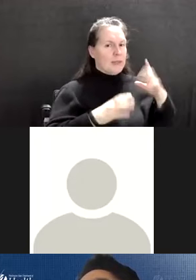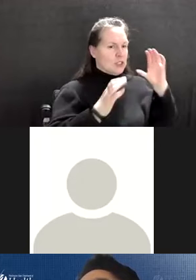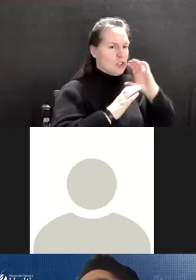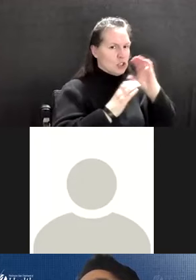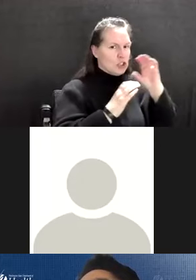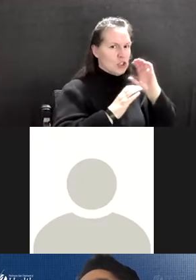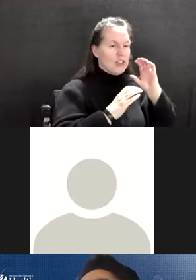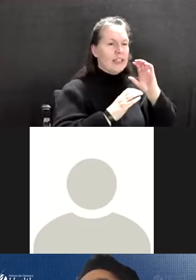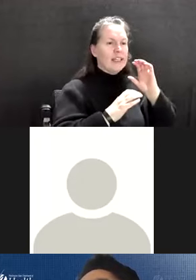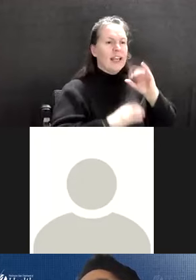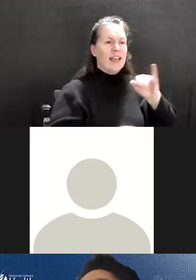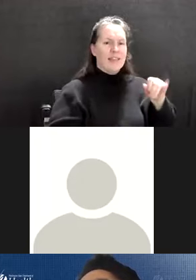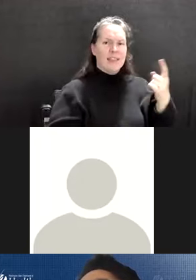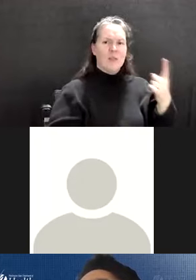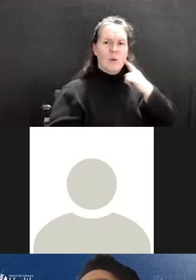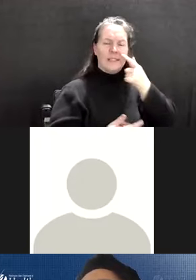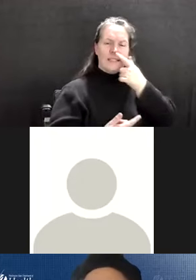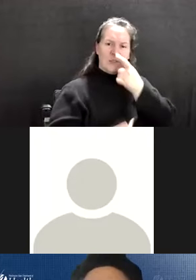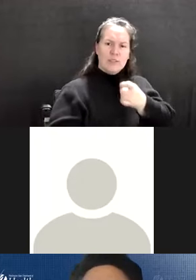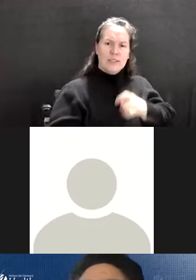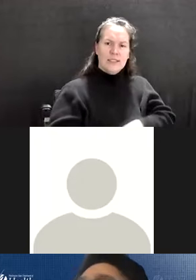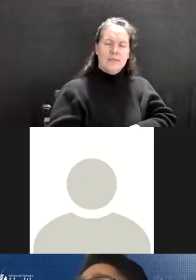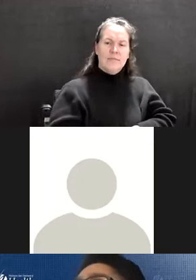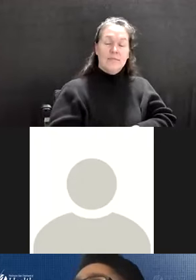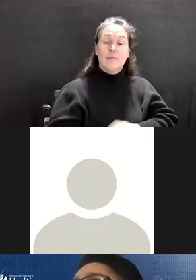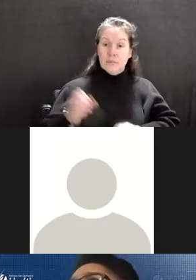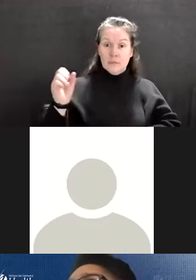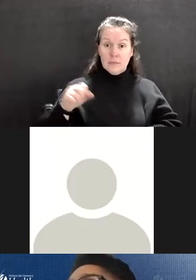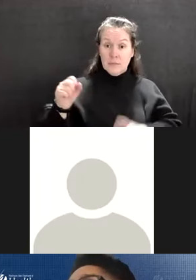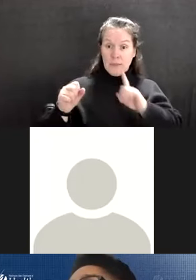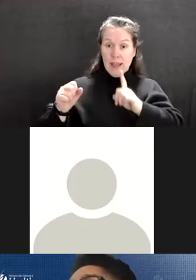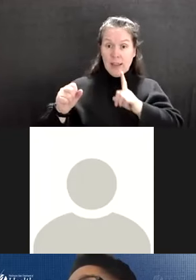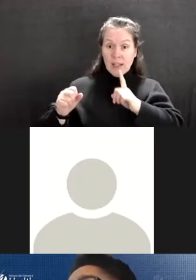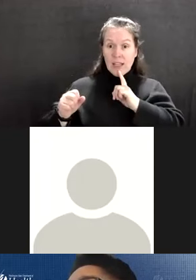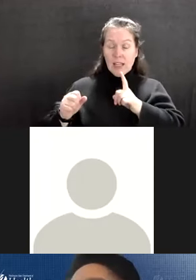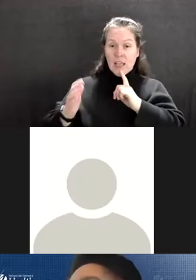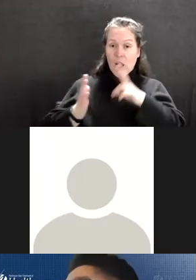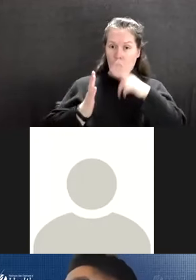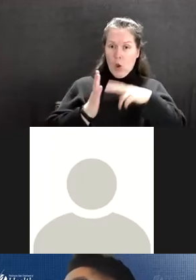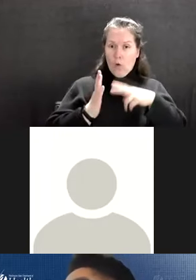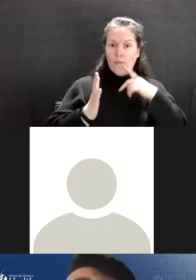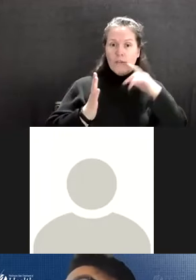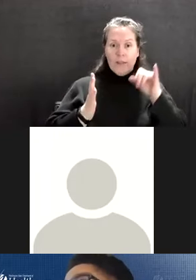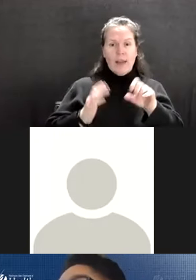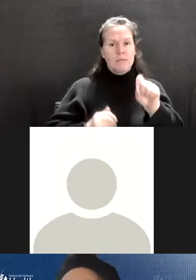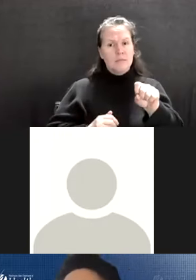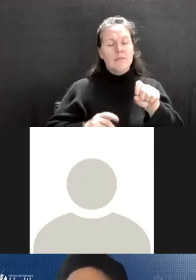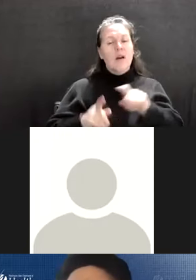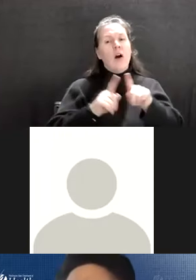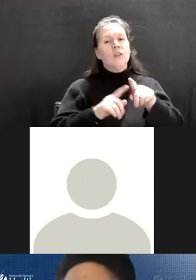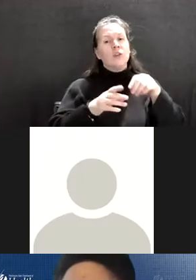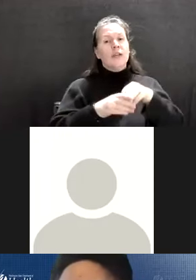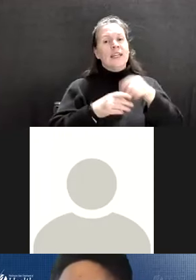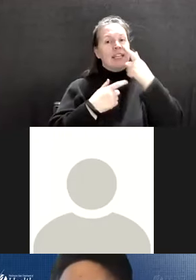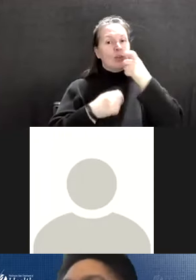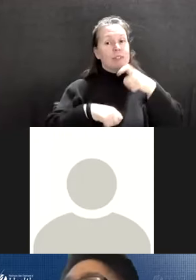one's interesting. Yeah, we'll definitely look over that. And also